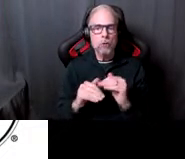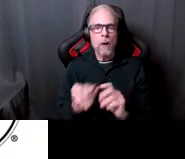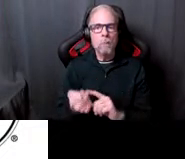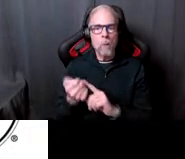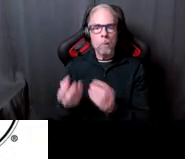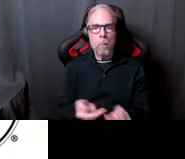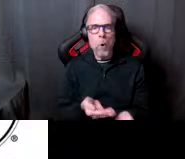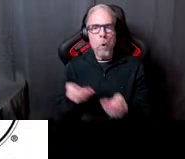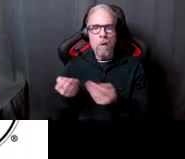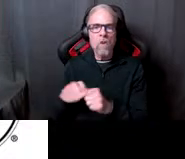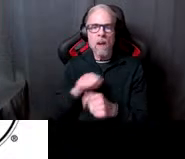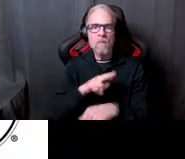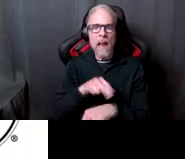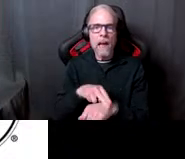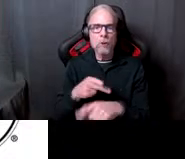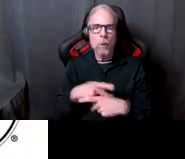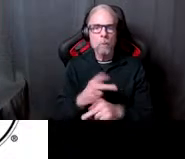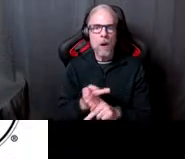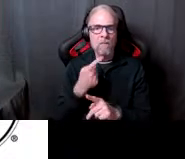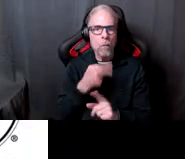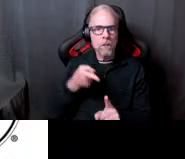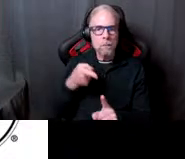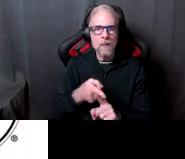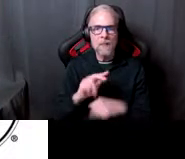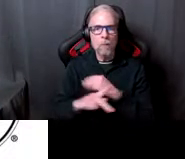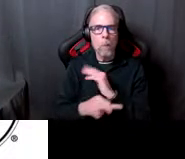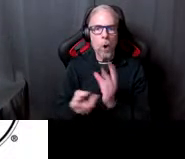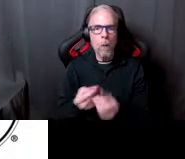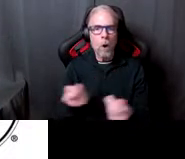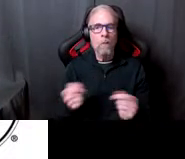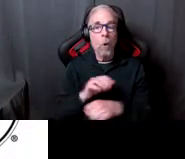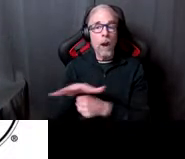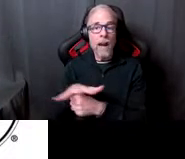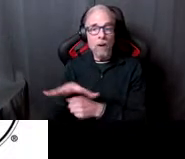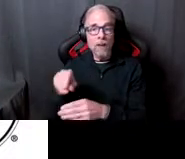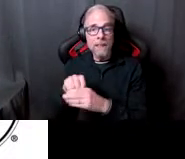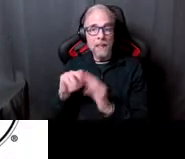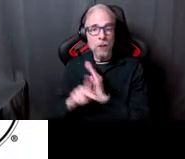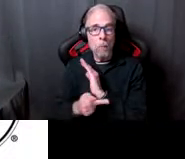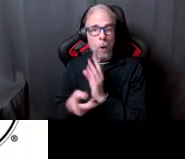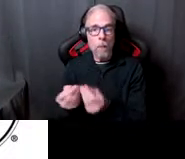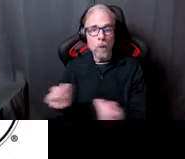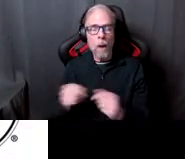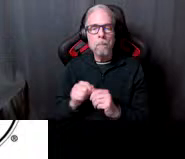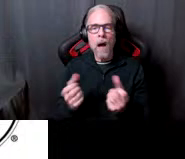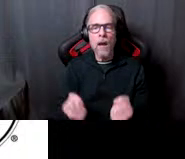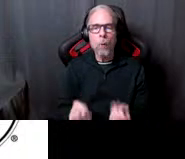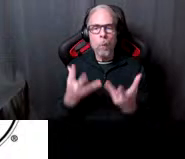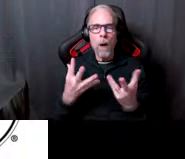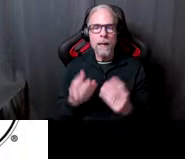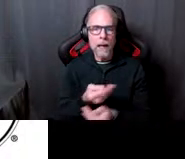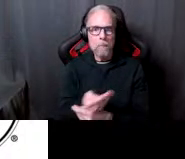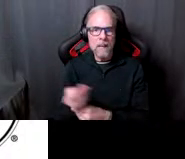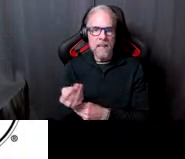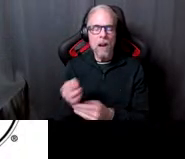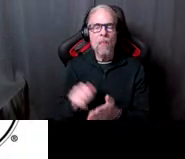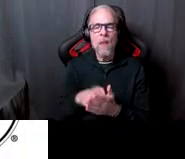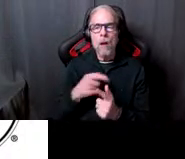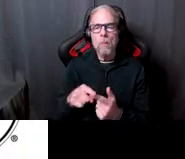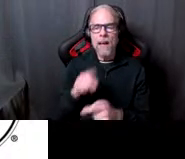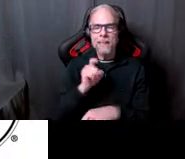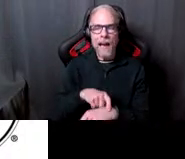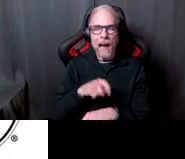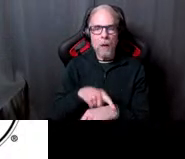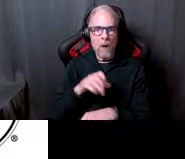natural products to specific park properties or areas of park properties by quantities of material and by time of